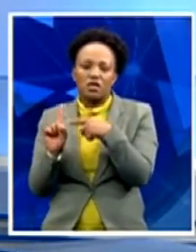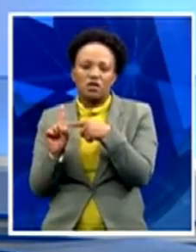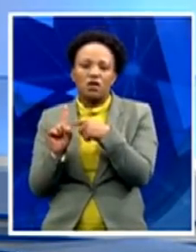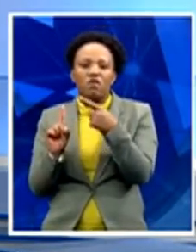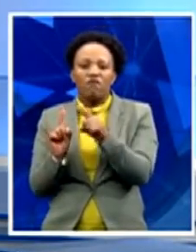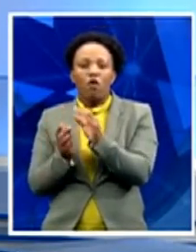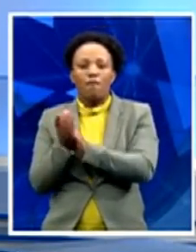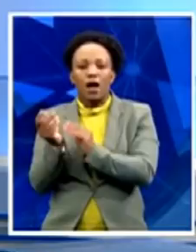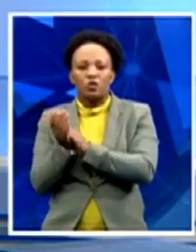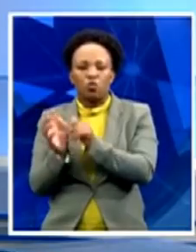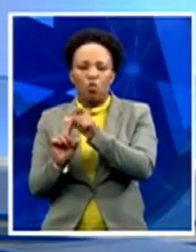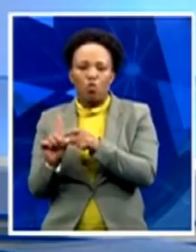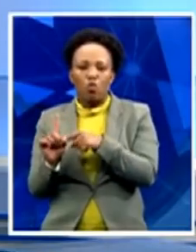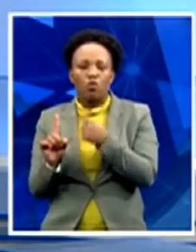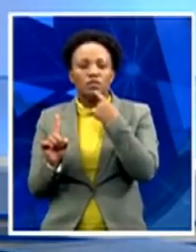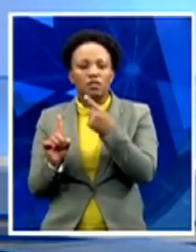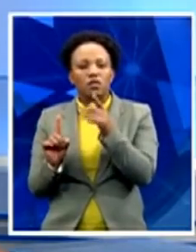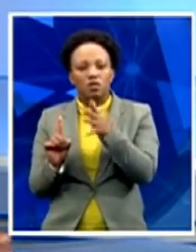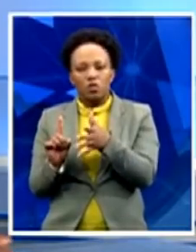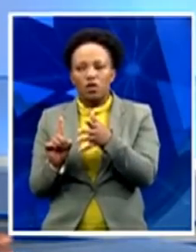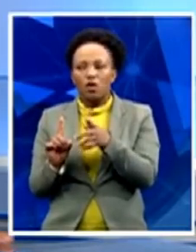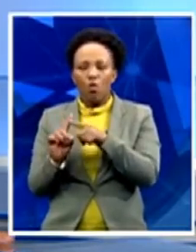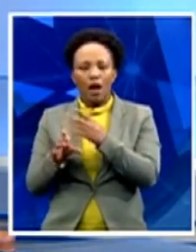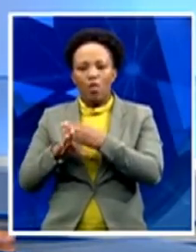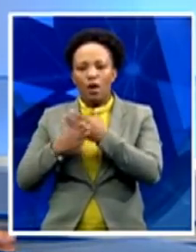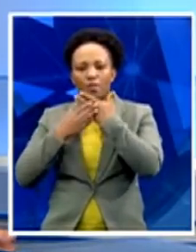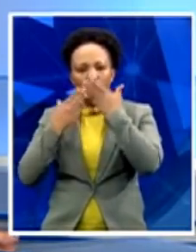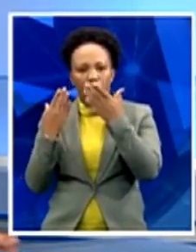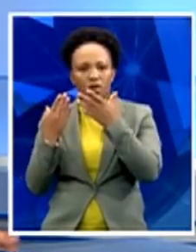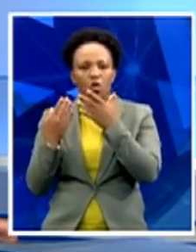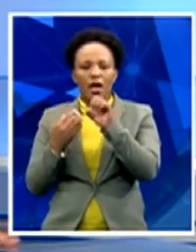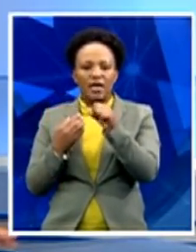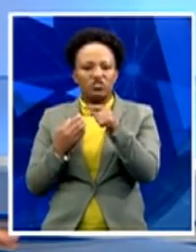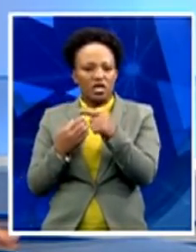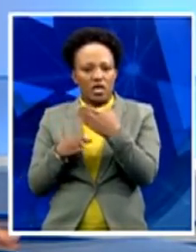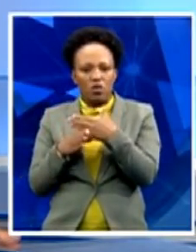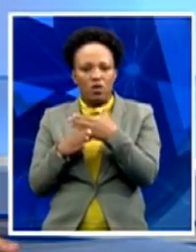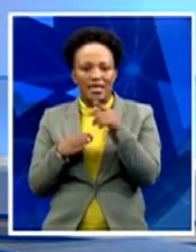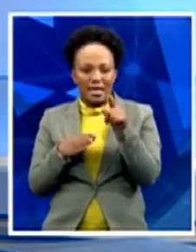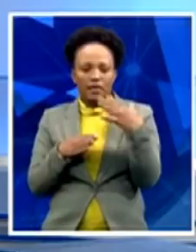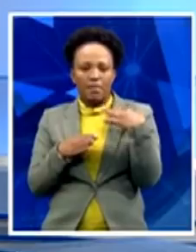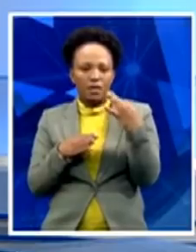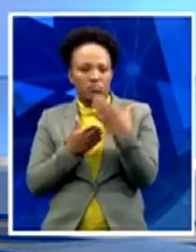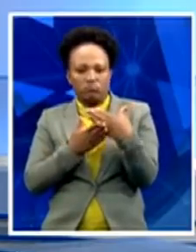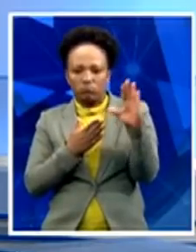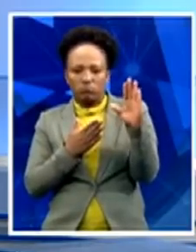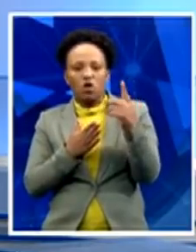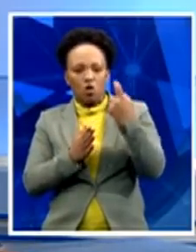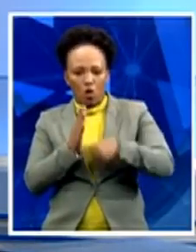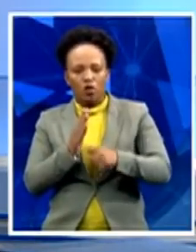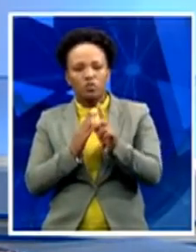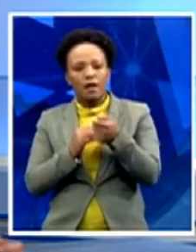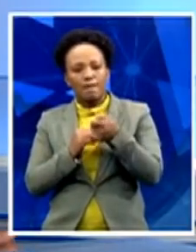rendered dysfunctional without the SG. That application has been dismissed with costs, with Judge Kolopin saying Mr.